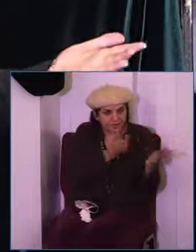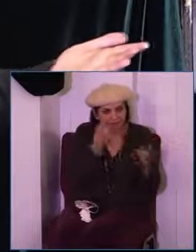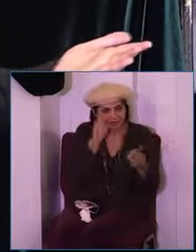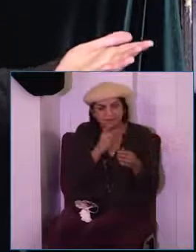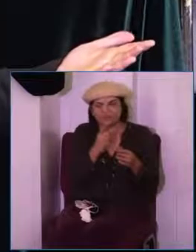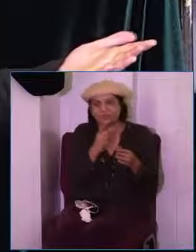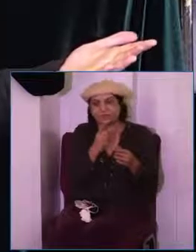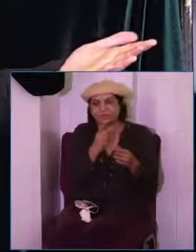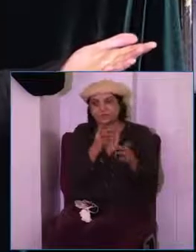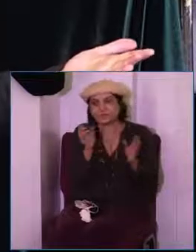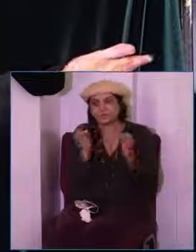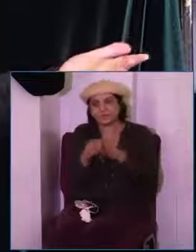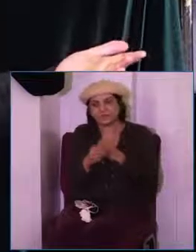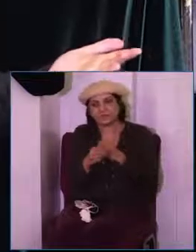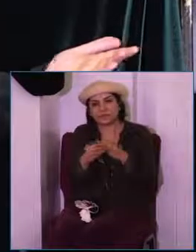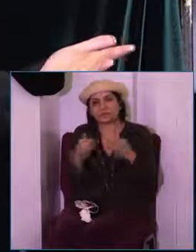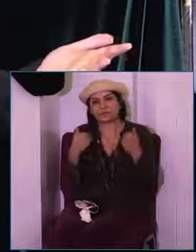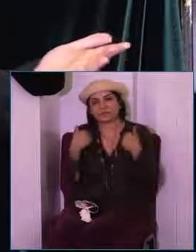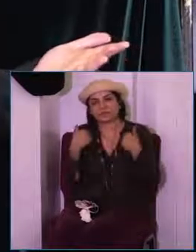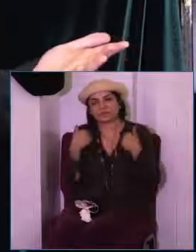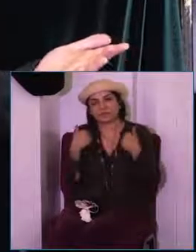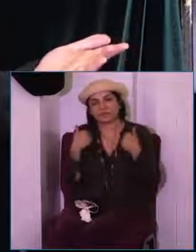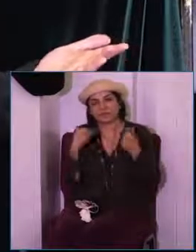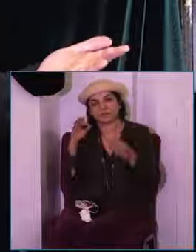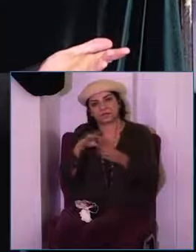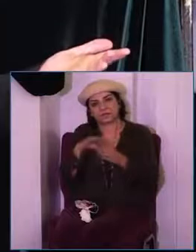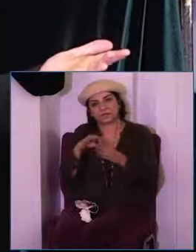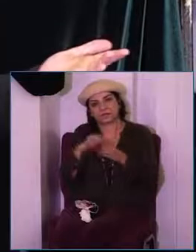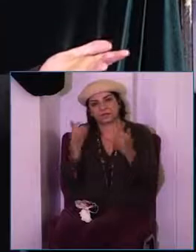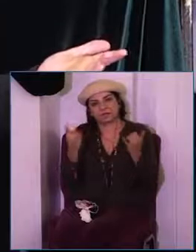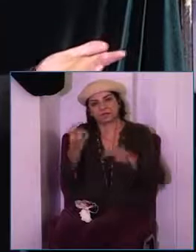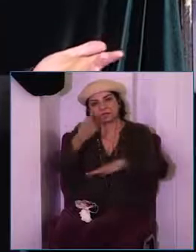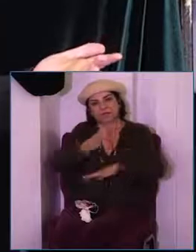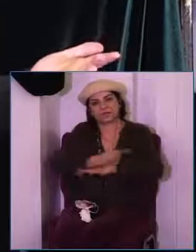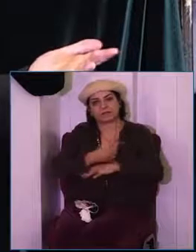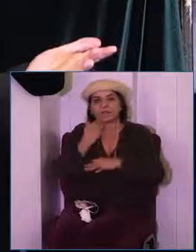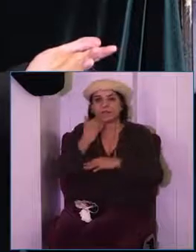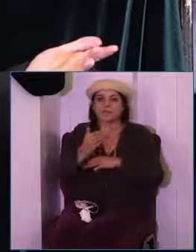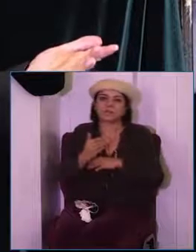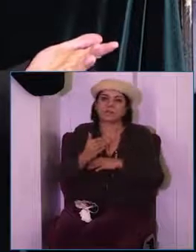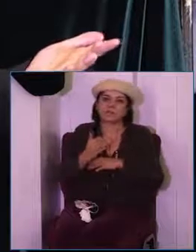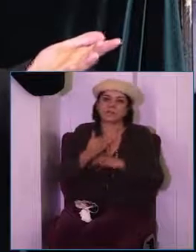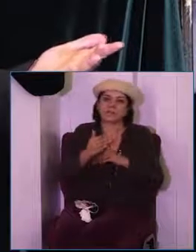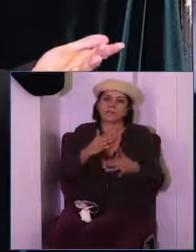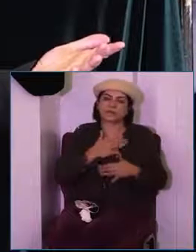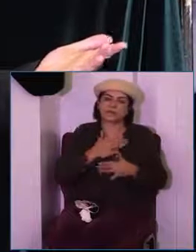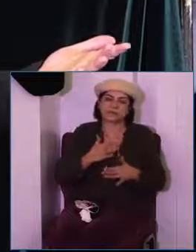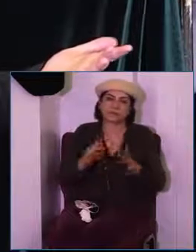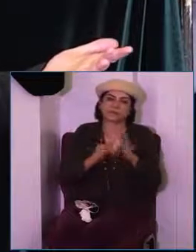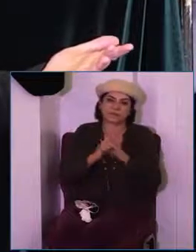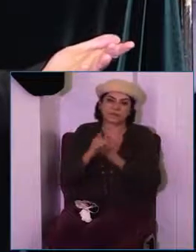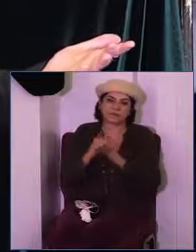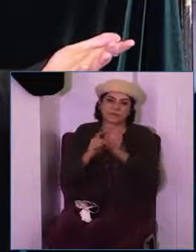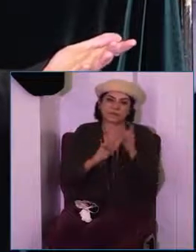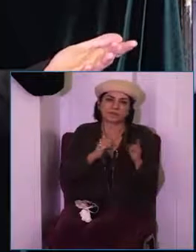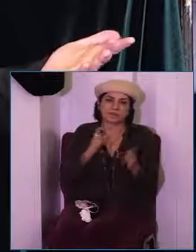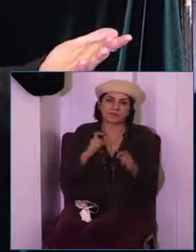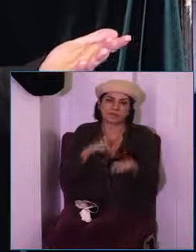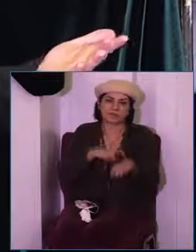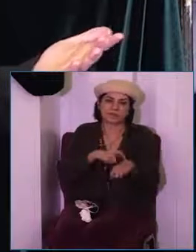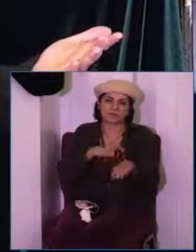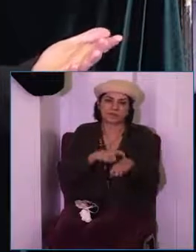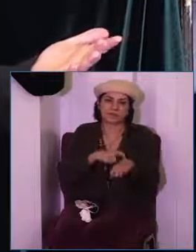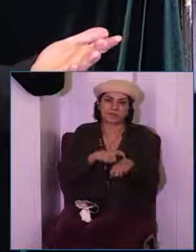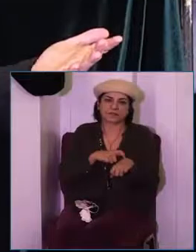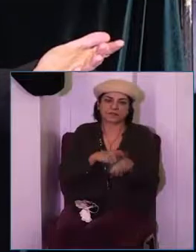offices that we have to elect today. We thank you for their willingness to give of their time and their talents, and yes, even